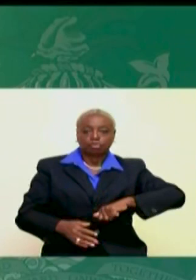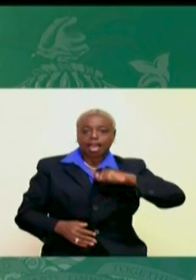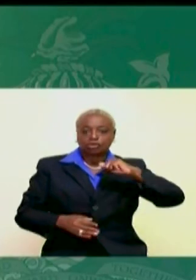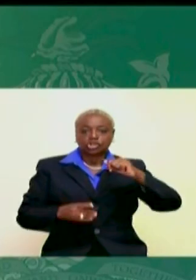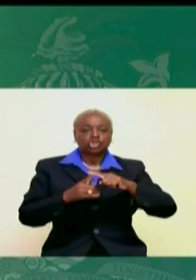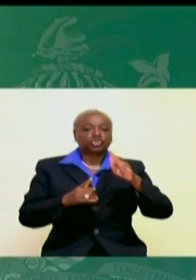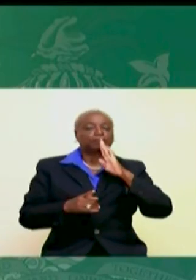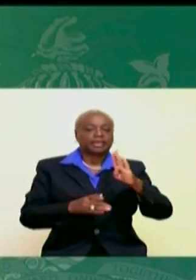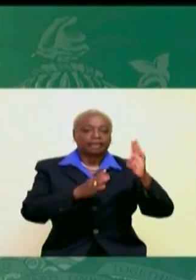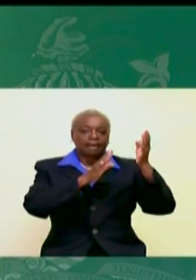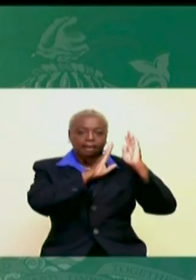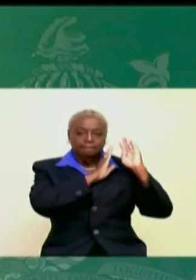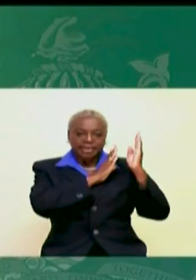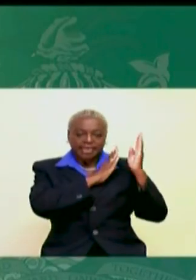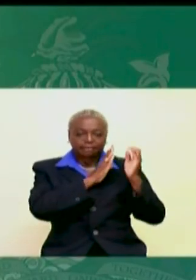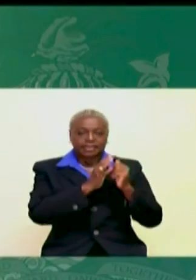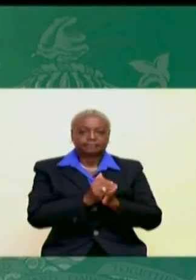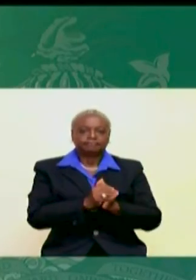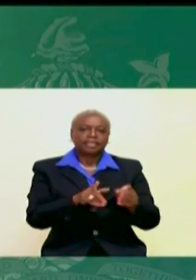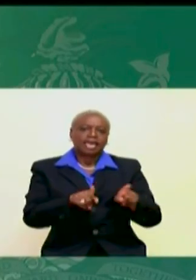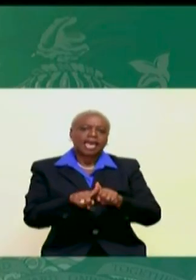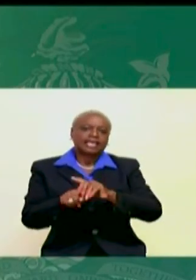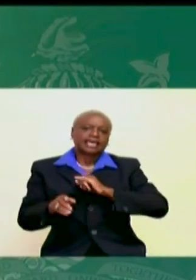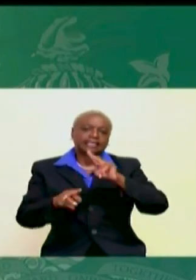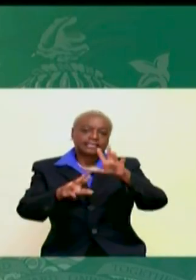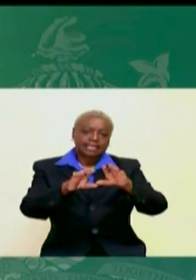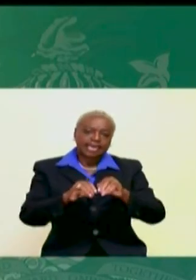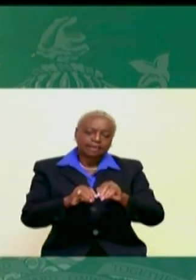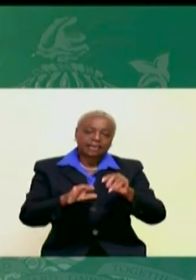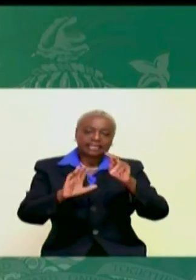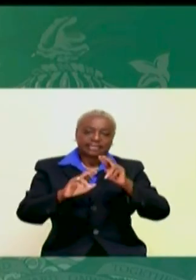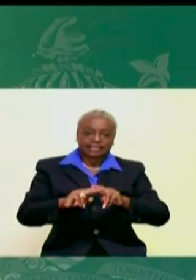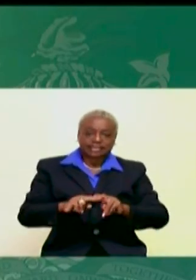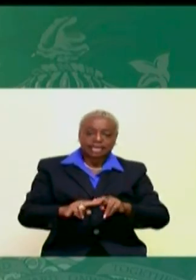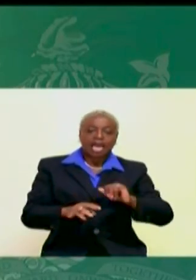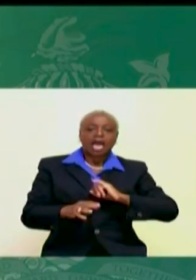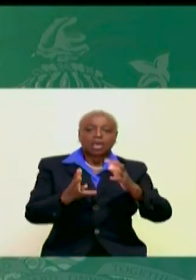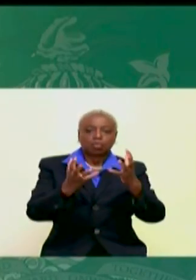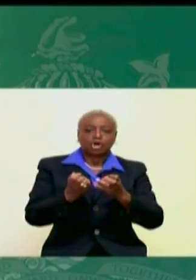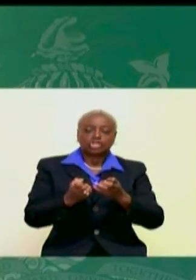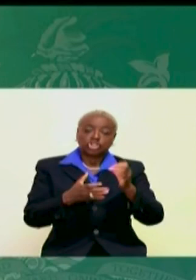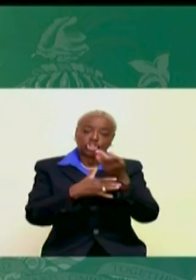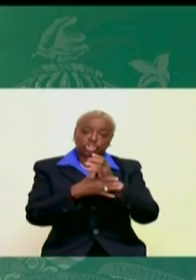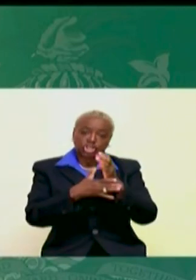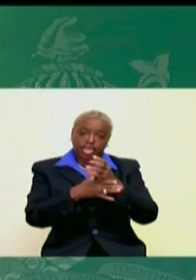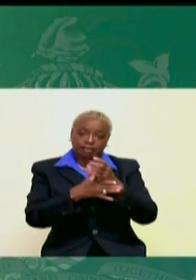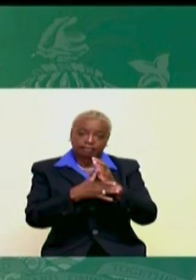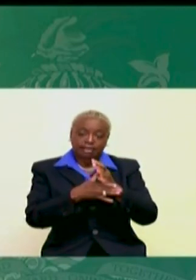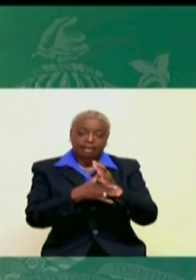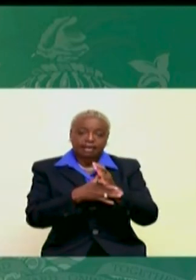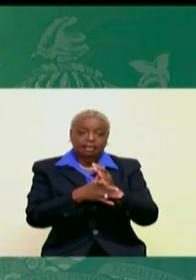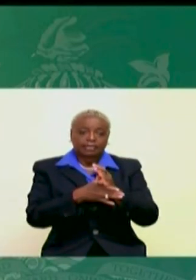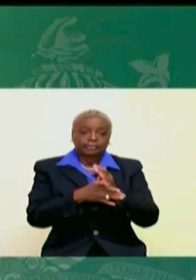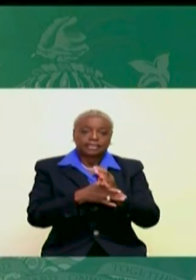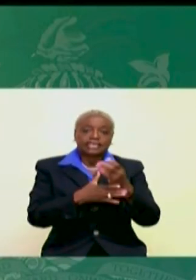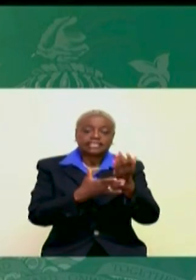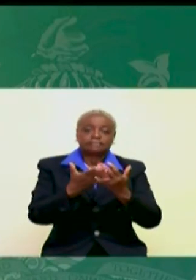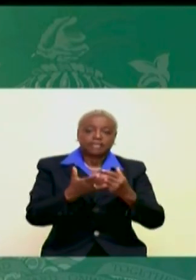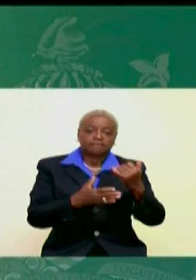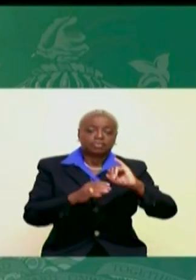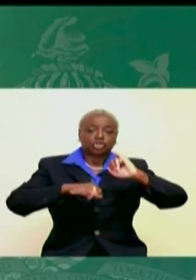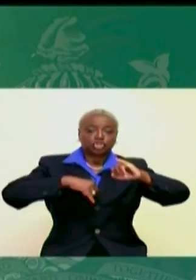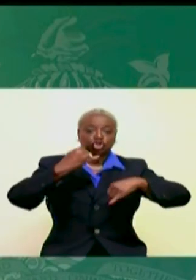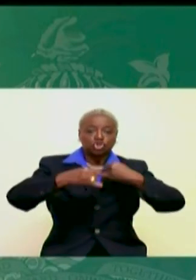Bahamian. As I take my seat, I wish to share an excerpt from the Jubilee statement that was recited